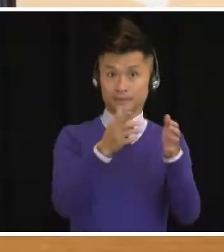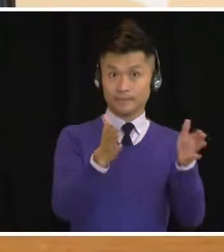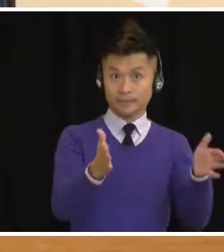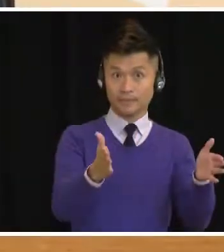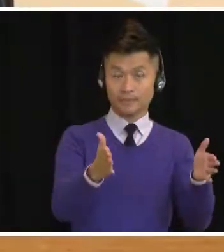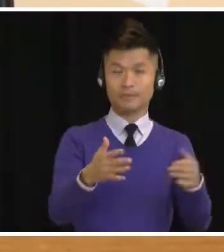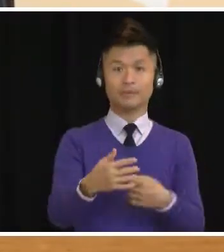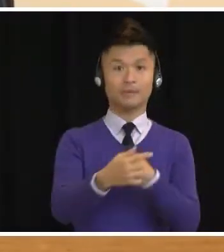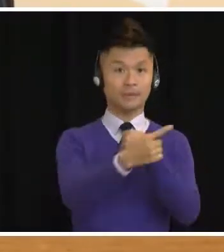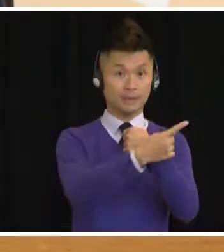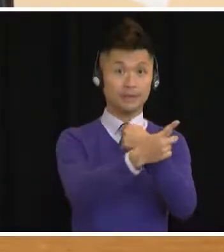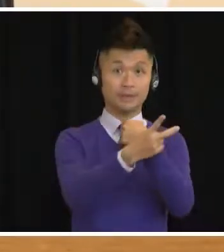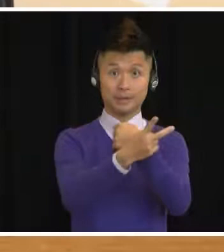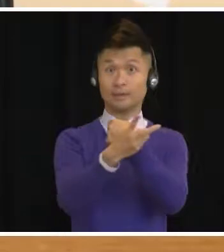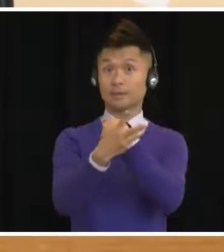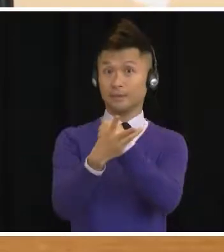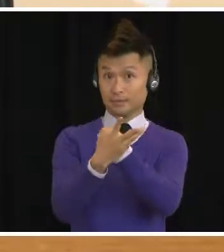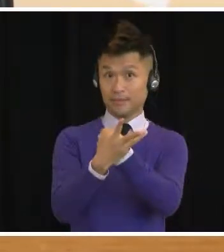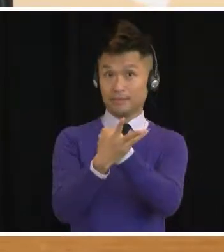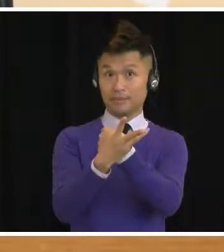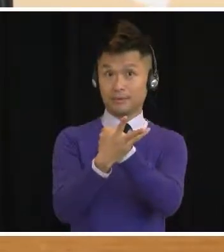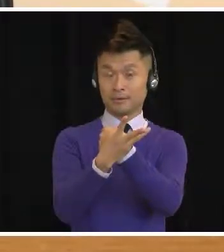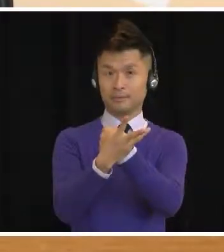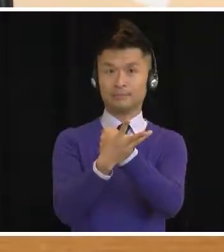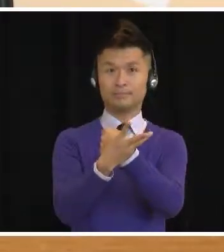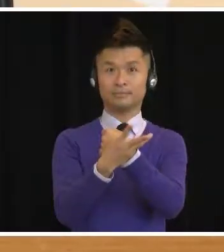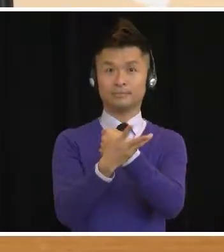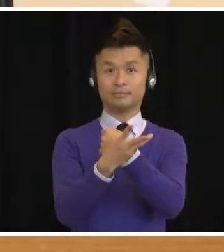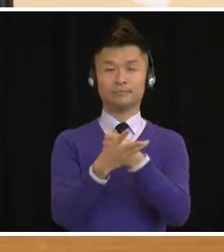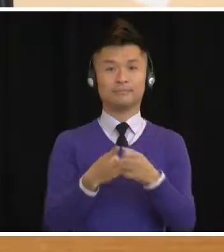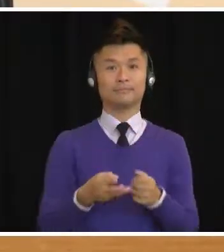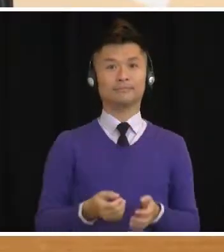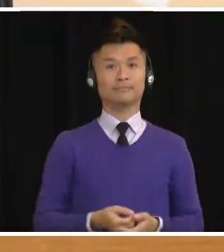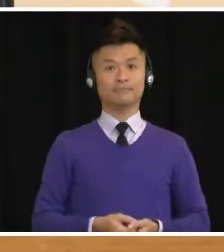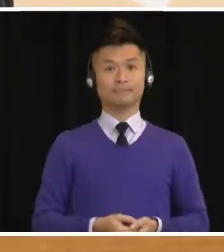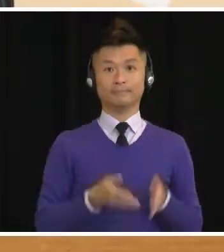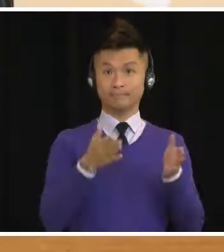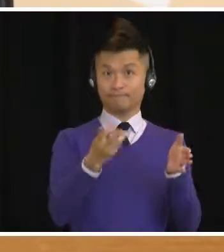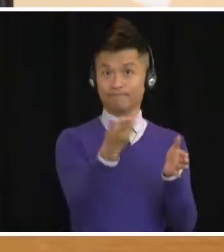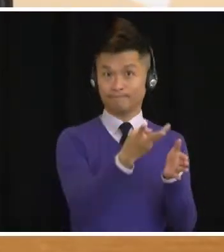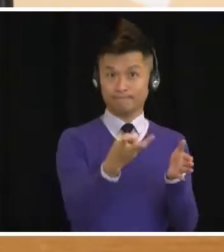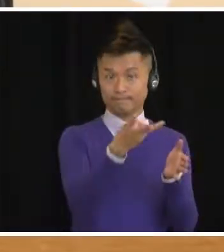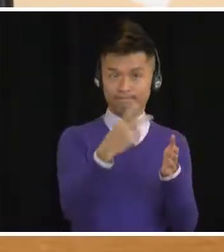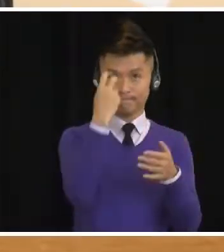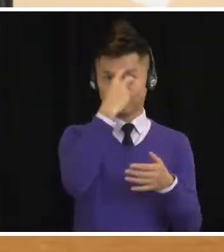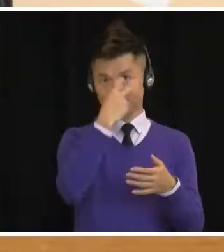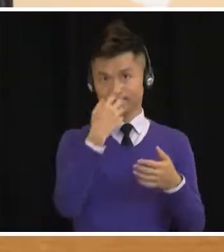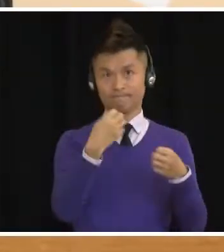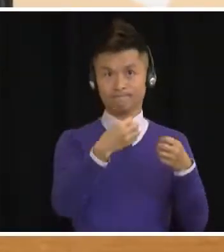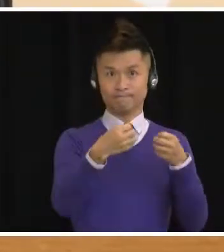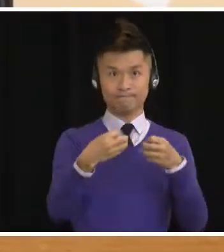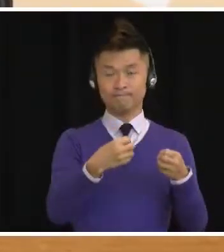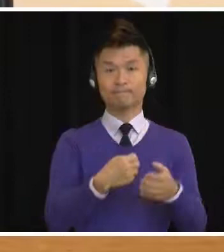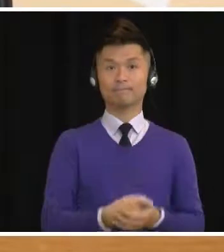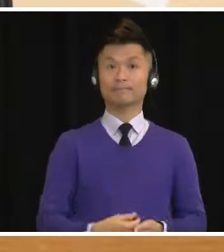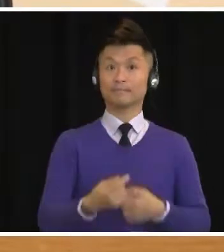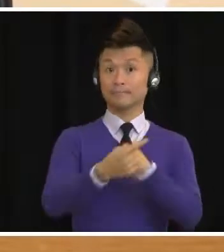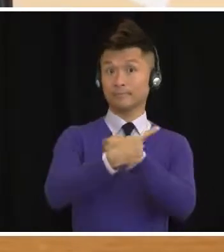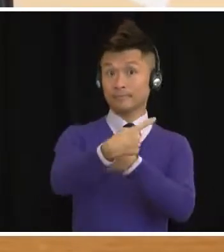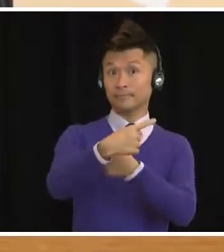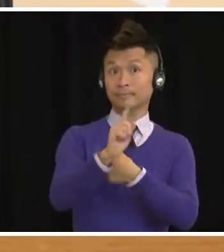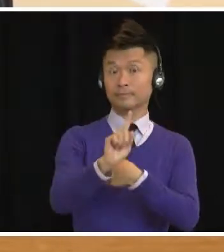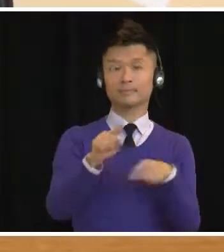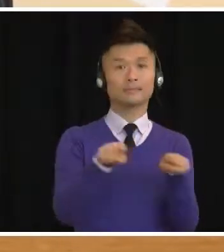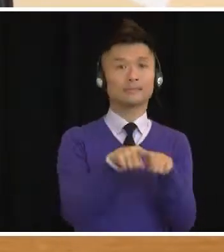Cluster 2 is on the definition of the child. And Cluster 3 is on